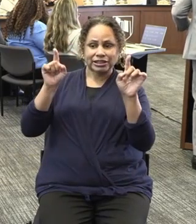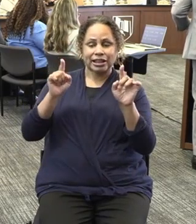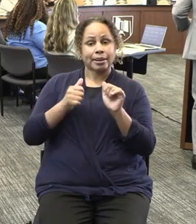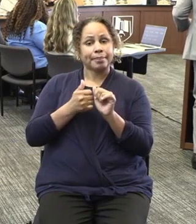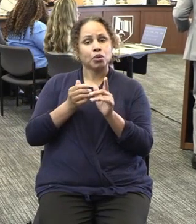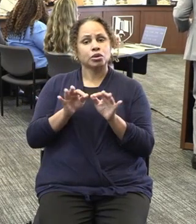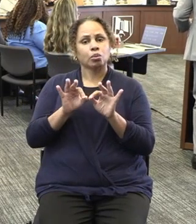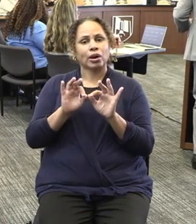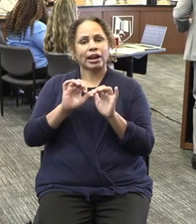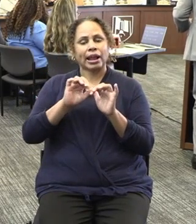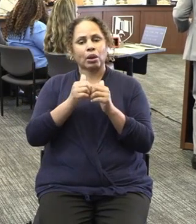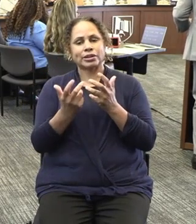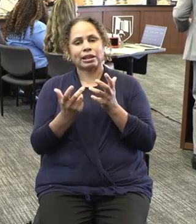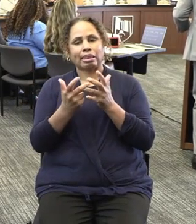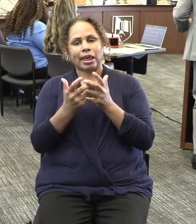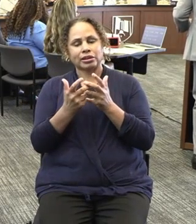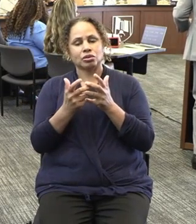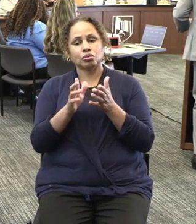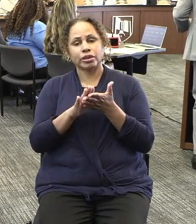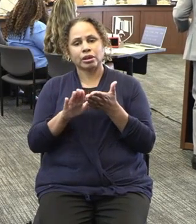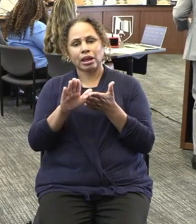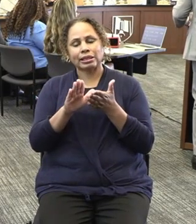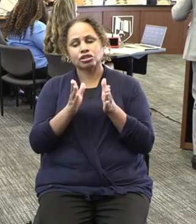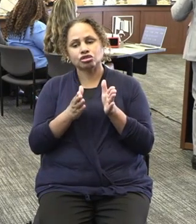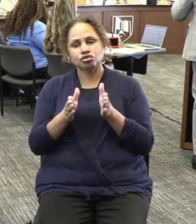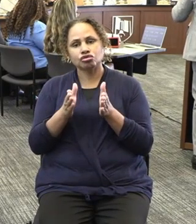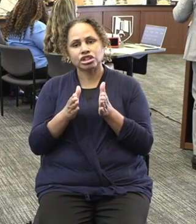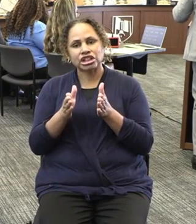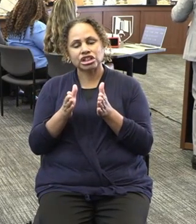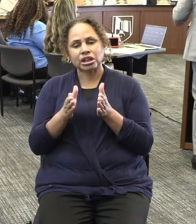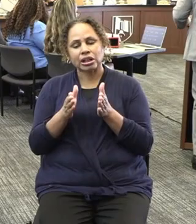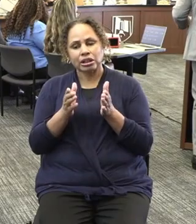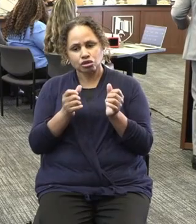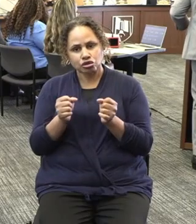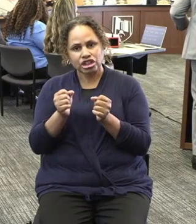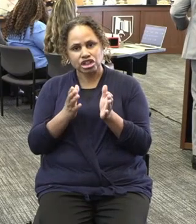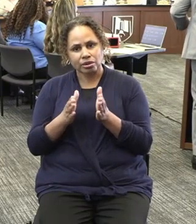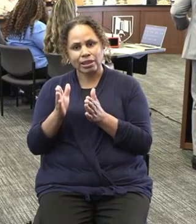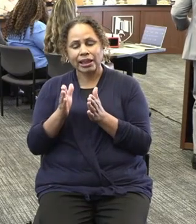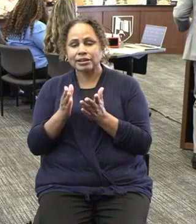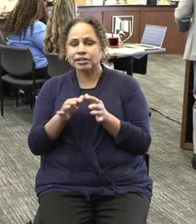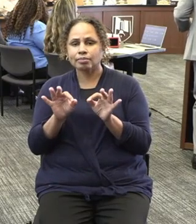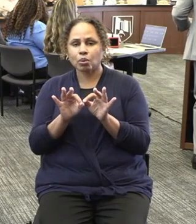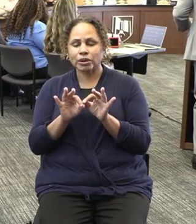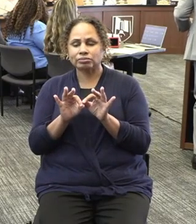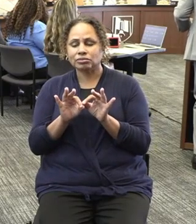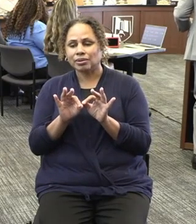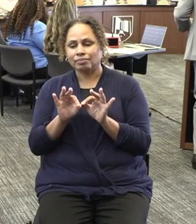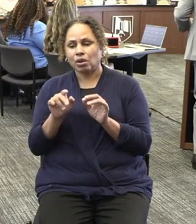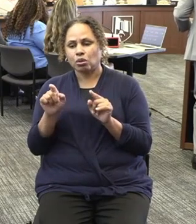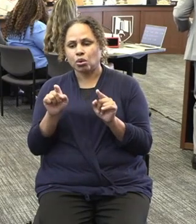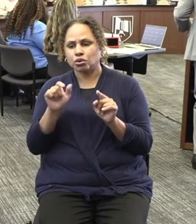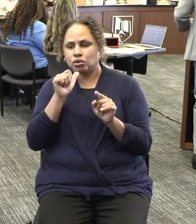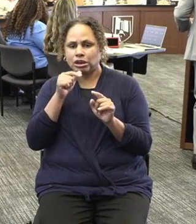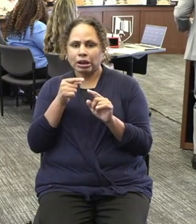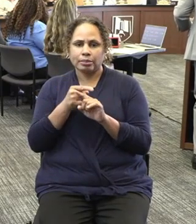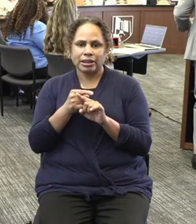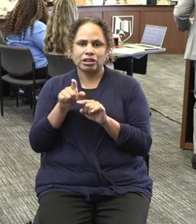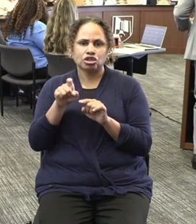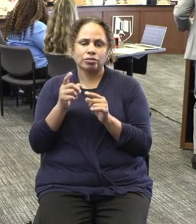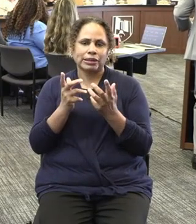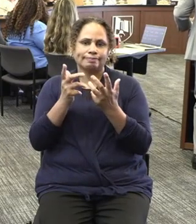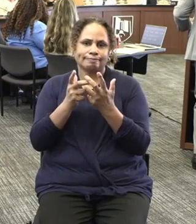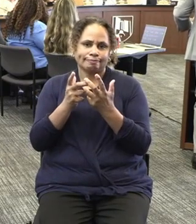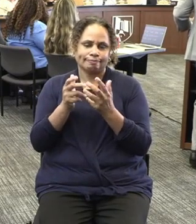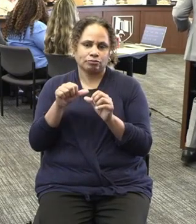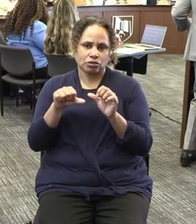the college's strategic plan. That's very, very important. That they shouldn't be competing; they should be complementary. Absolutely. So, yeah. Great, thank